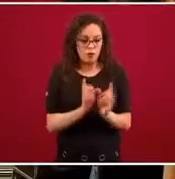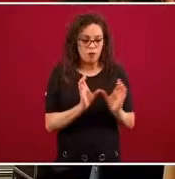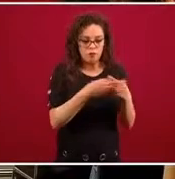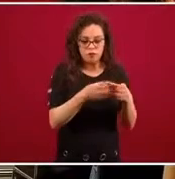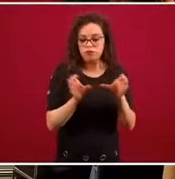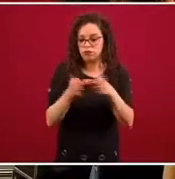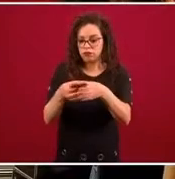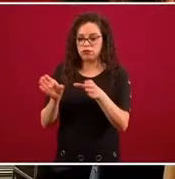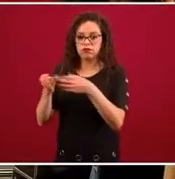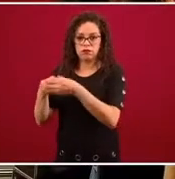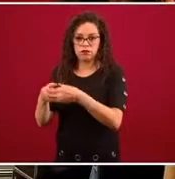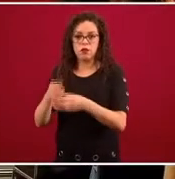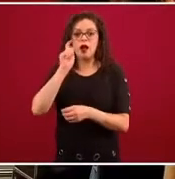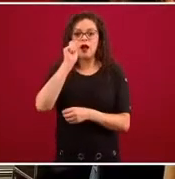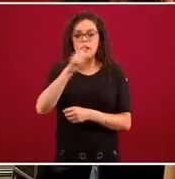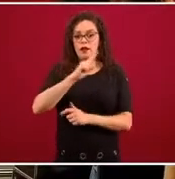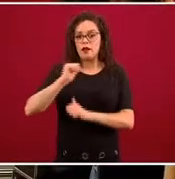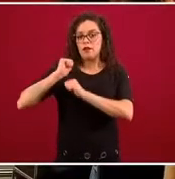And we will be